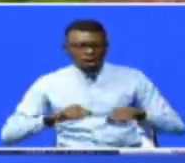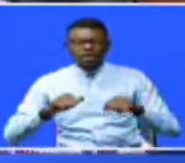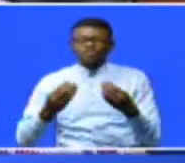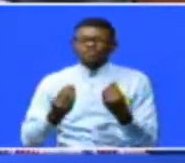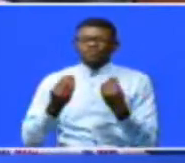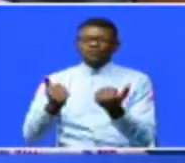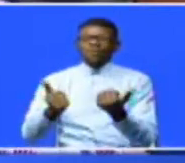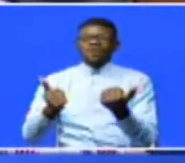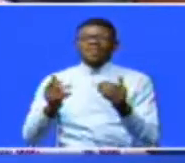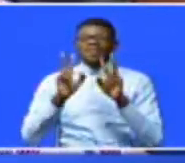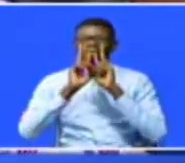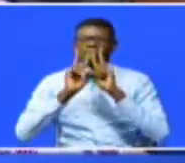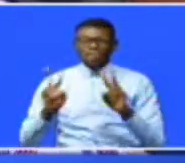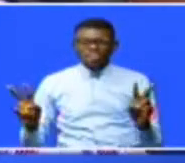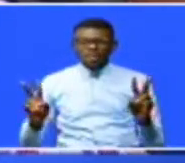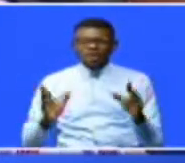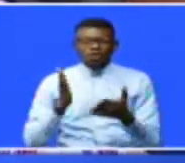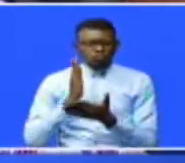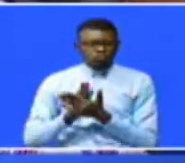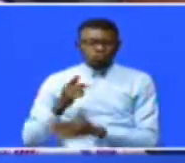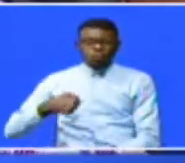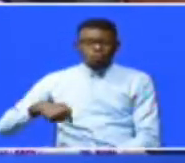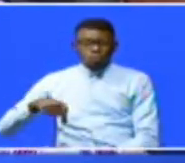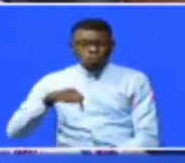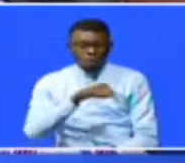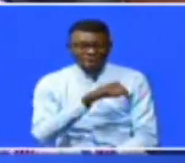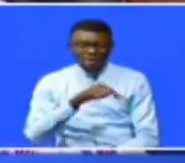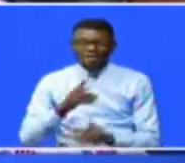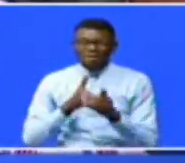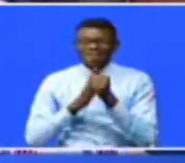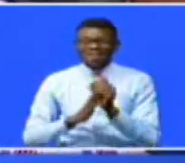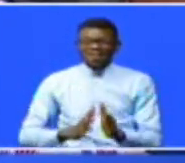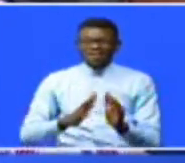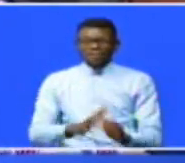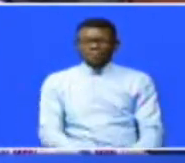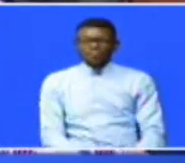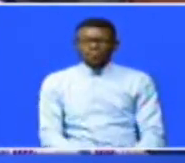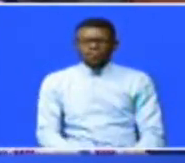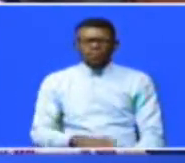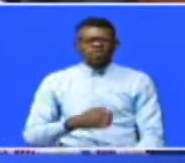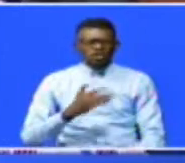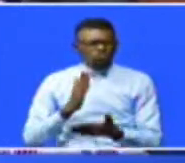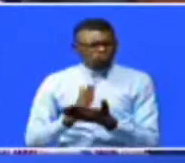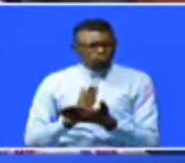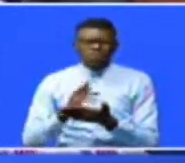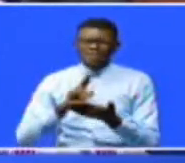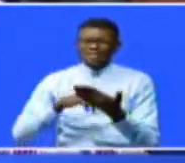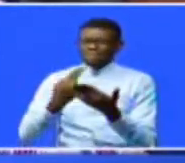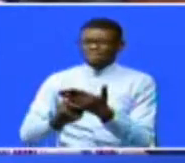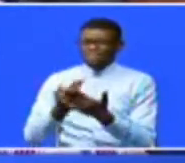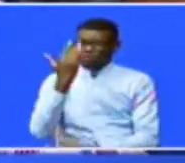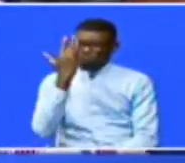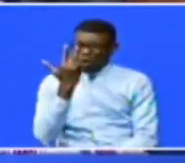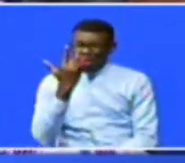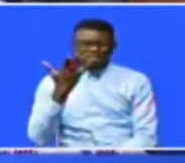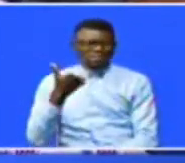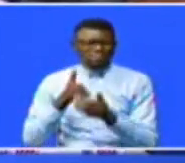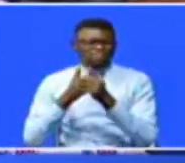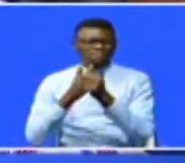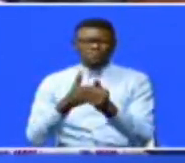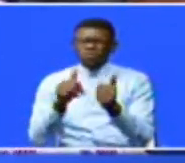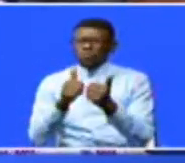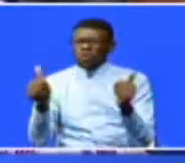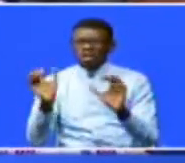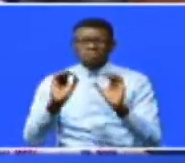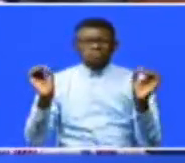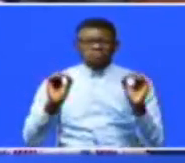amani. It's also true that as leaders, the leaders of the region, we've also failed our people by failing to give leadership or